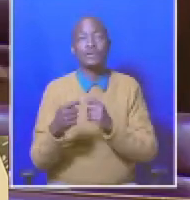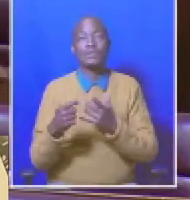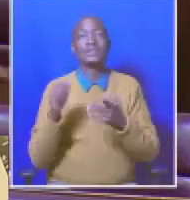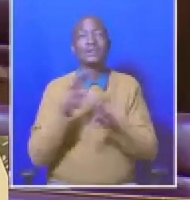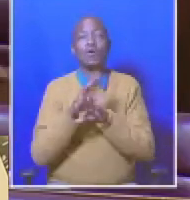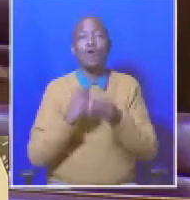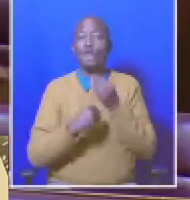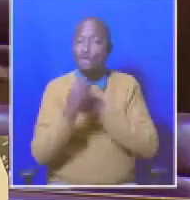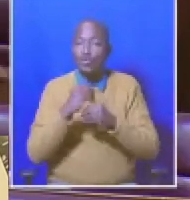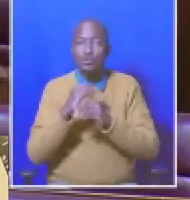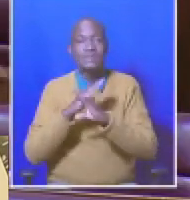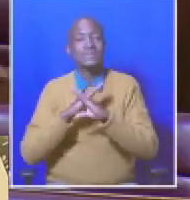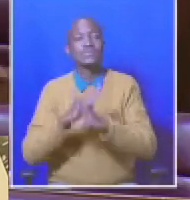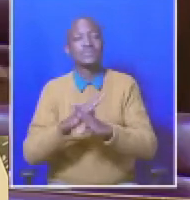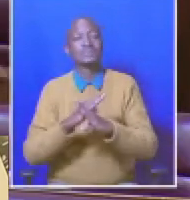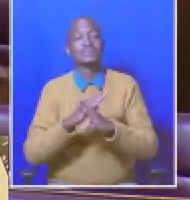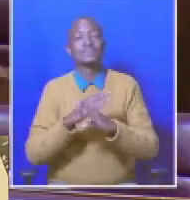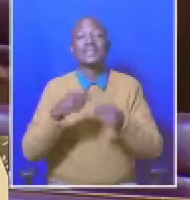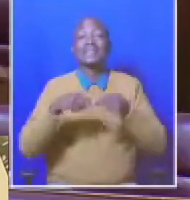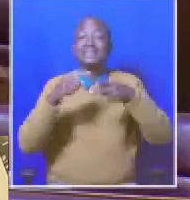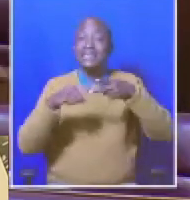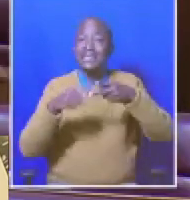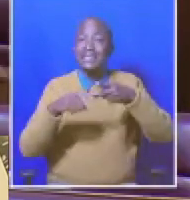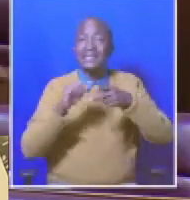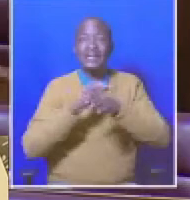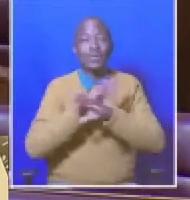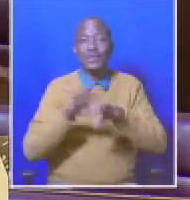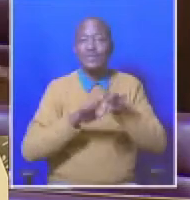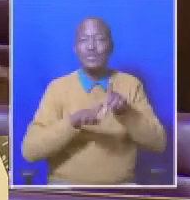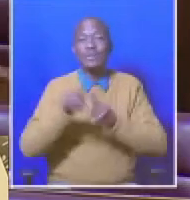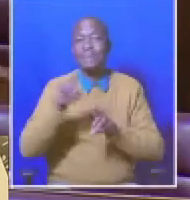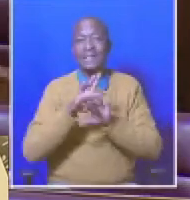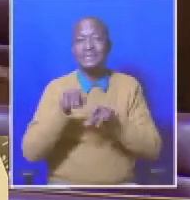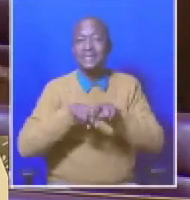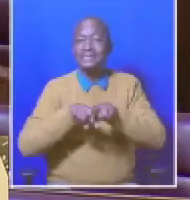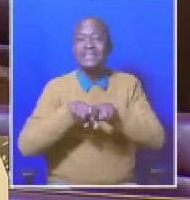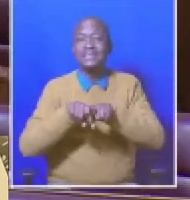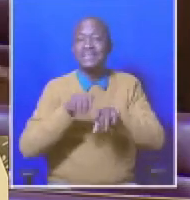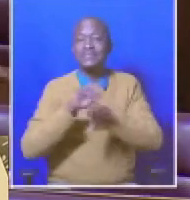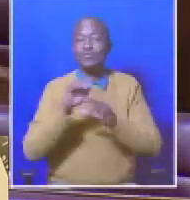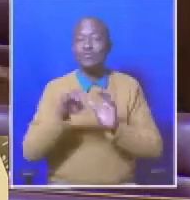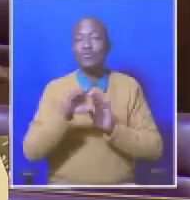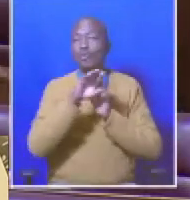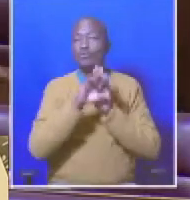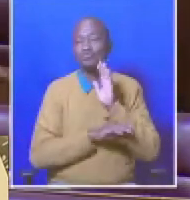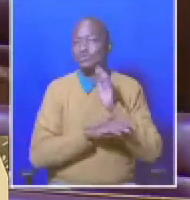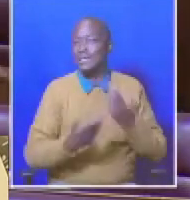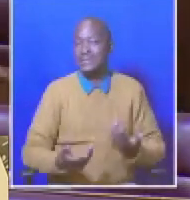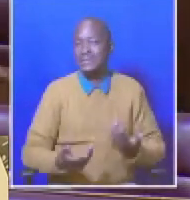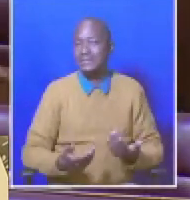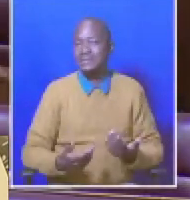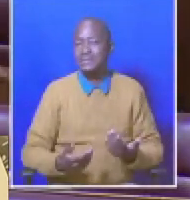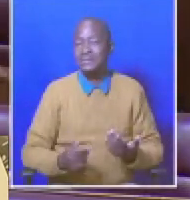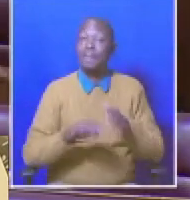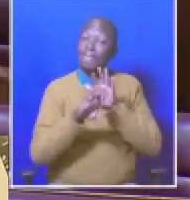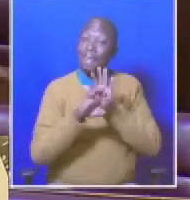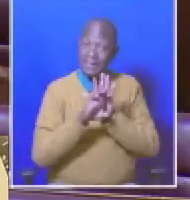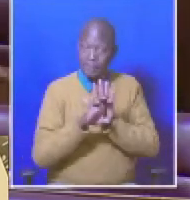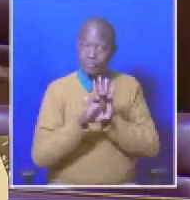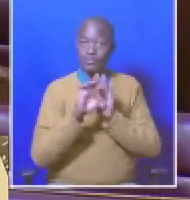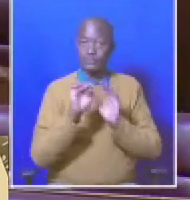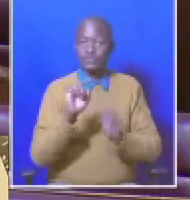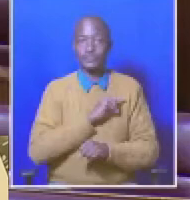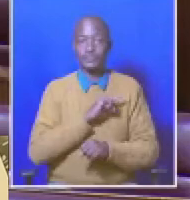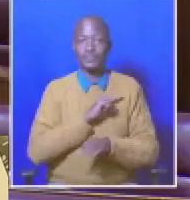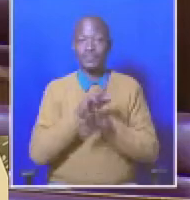or food security, and secondly, will not pass the test of constitutionality. An example of this